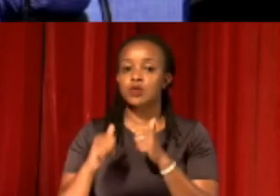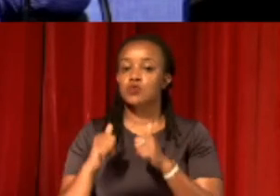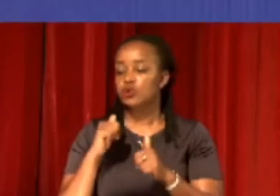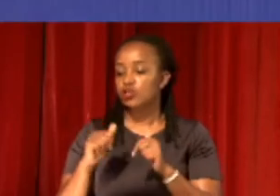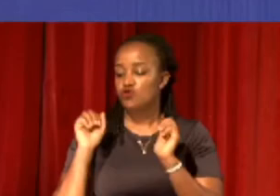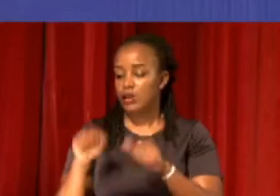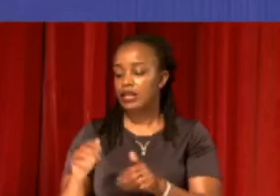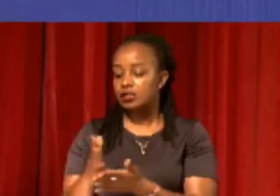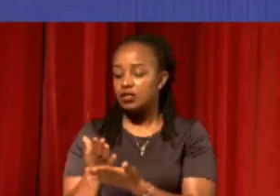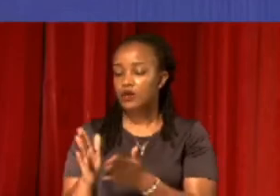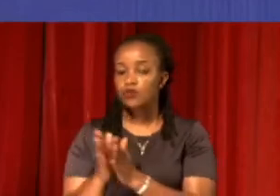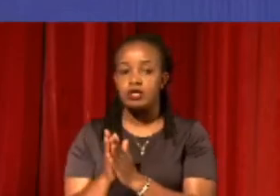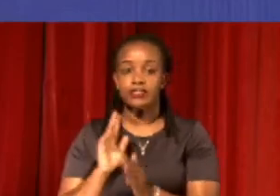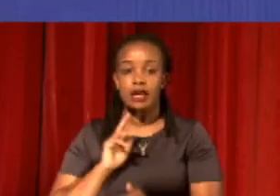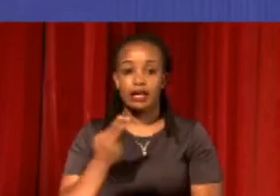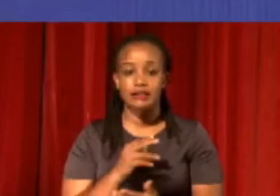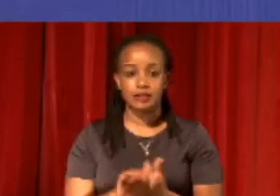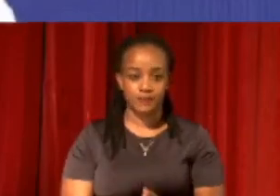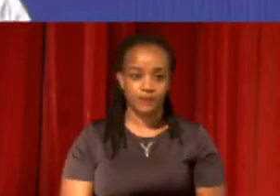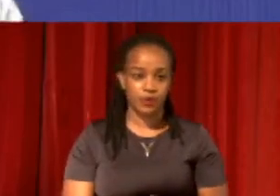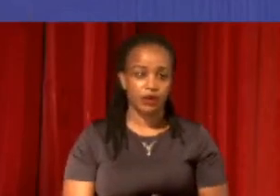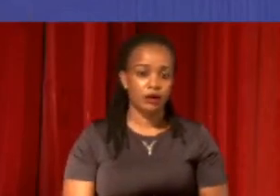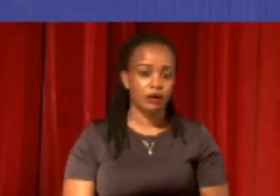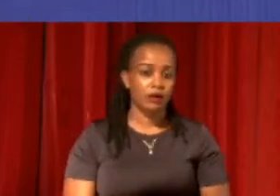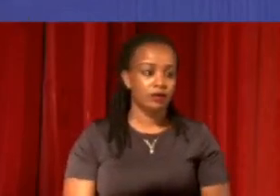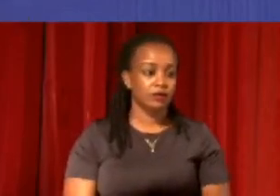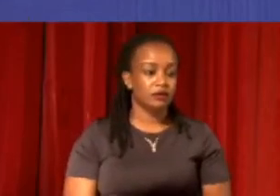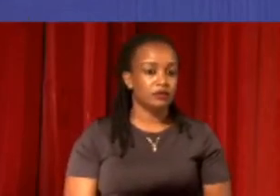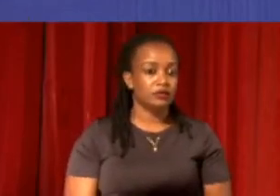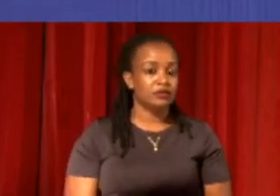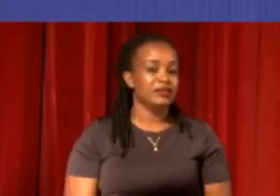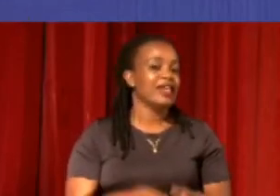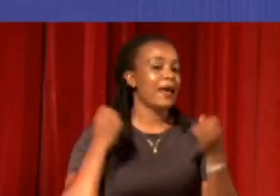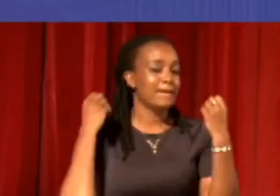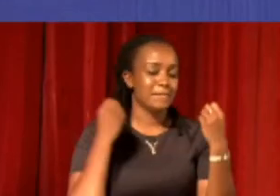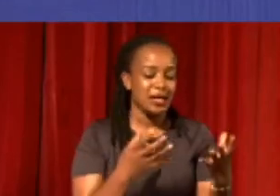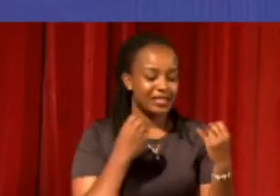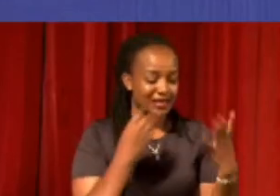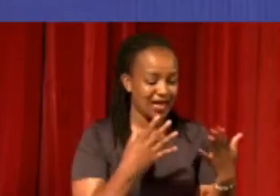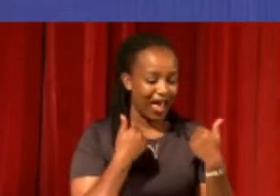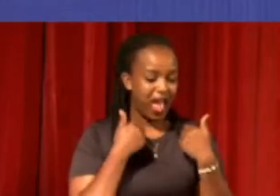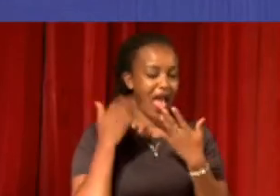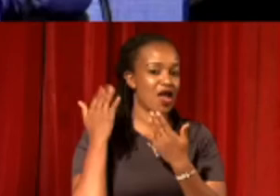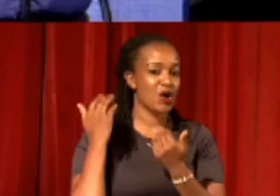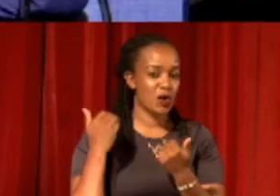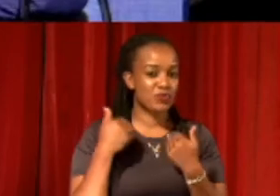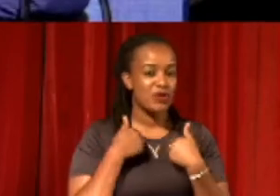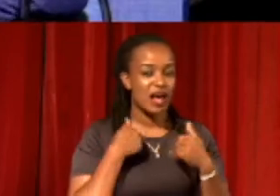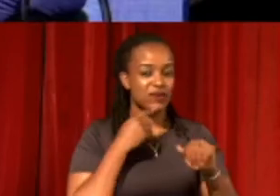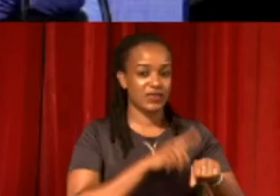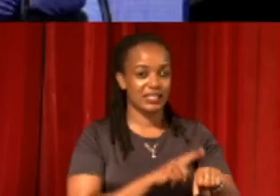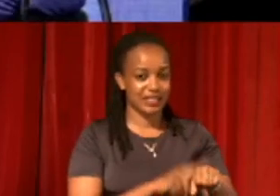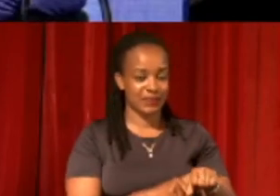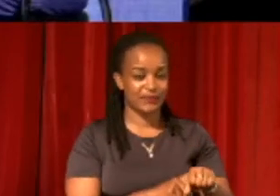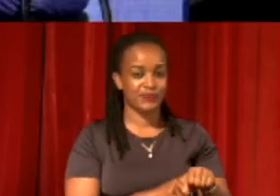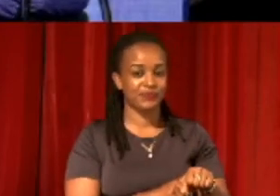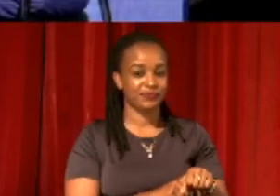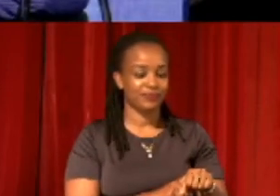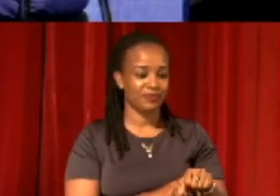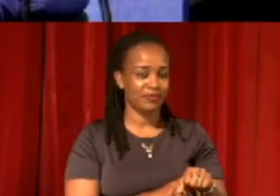stories from the PPMC? There are many. I hope you have the time. let's pick one or two. But yeah, I do have